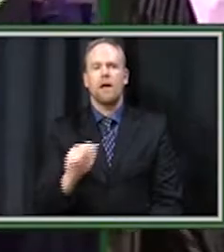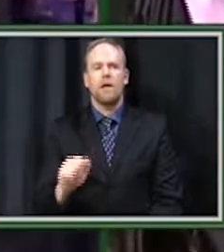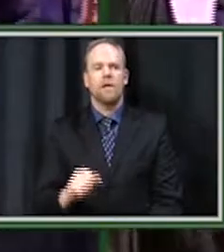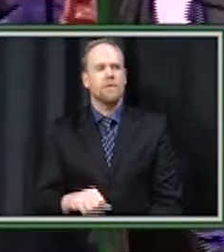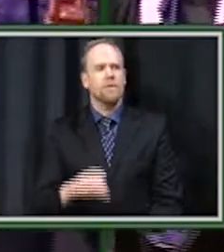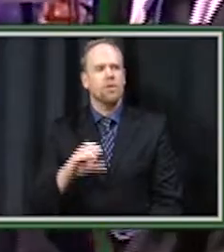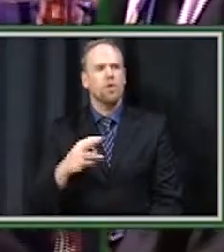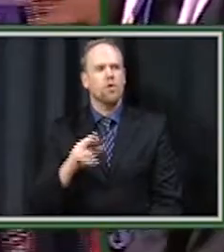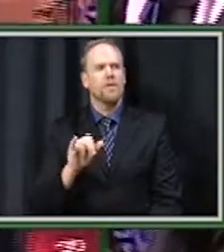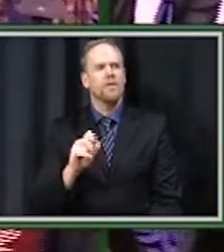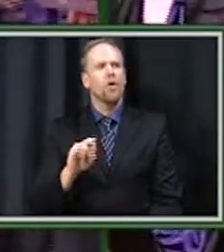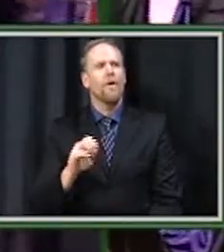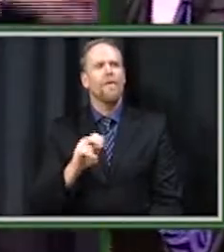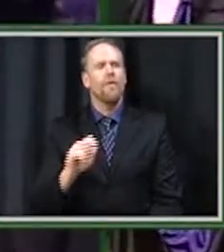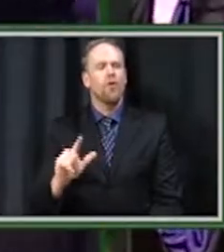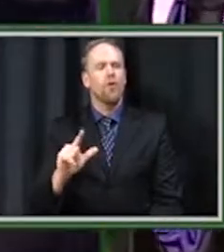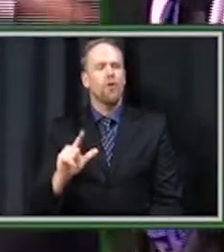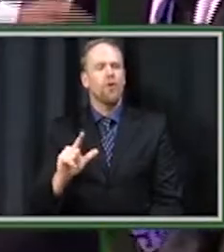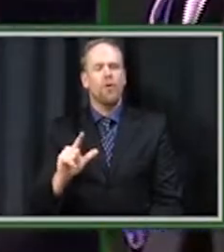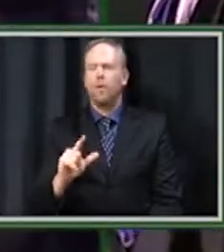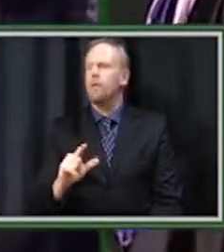Christopher Madrigal.